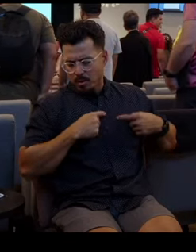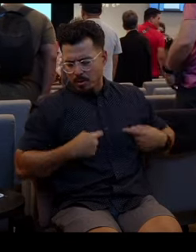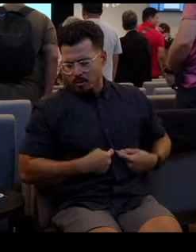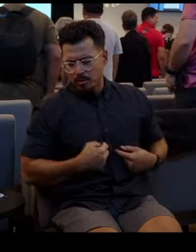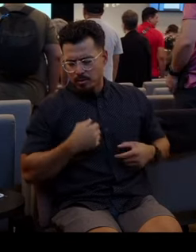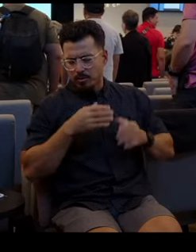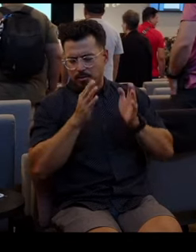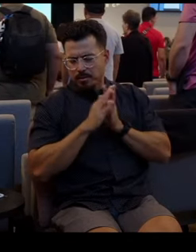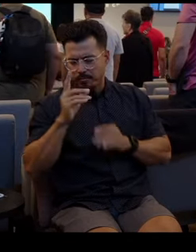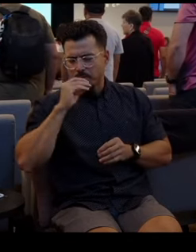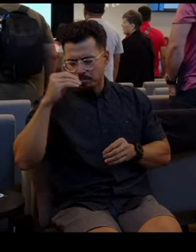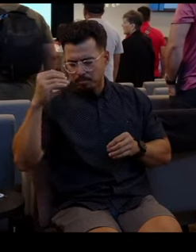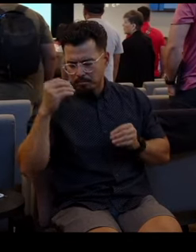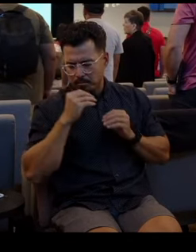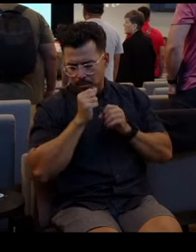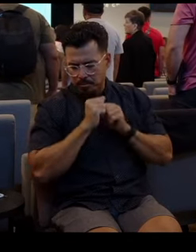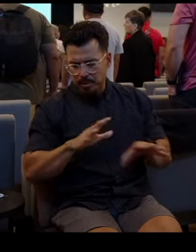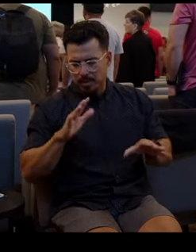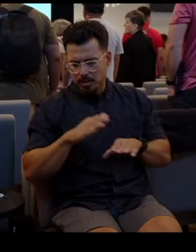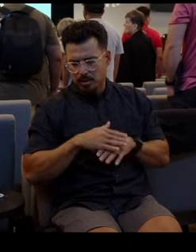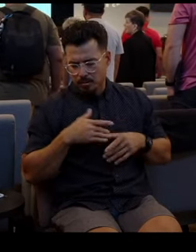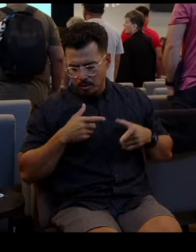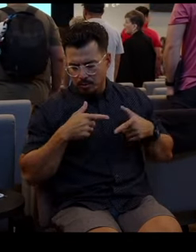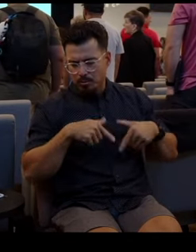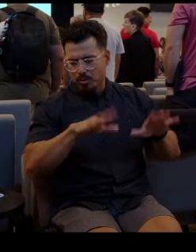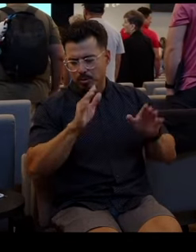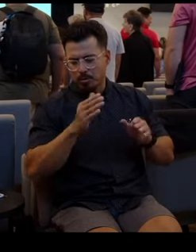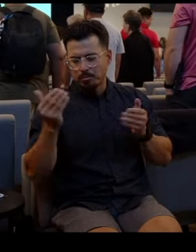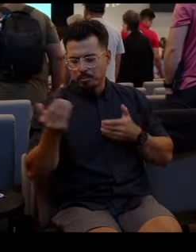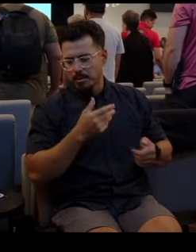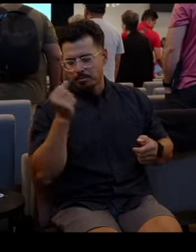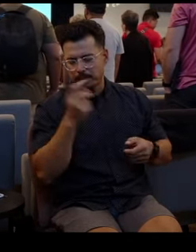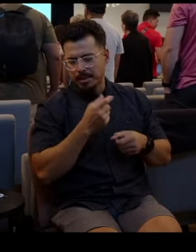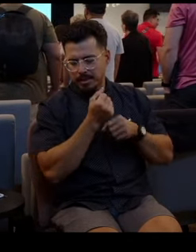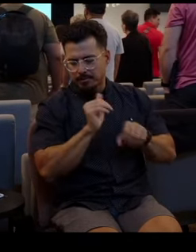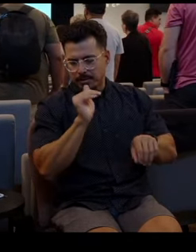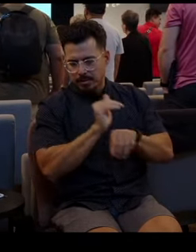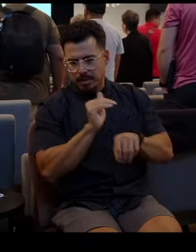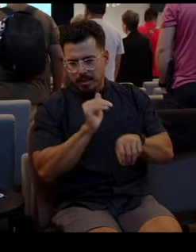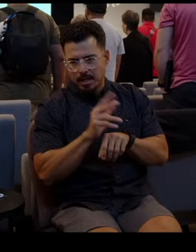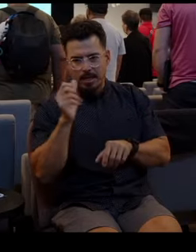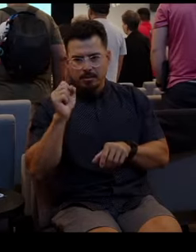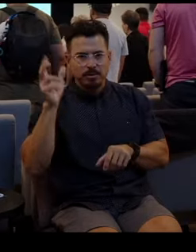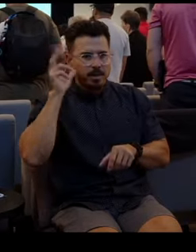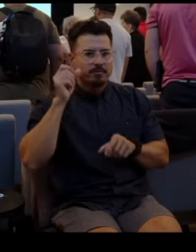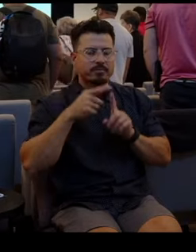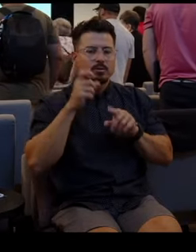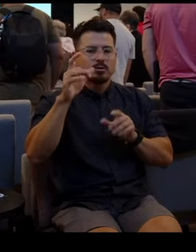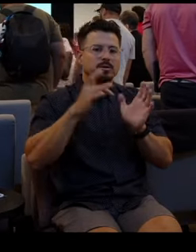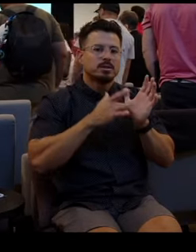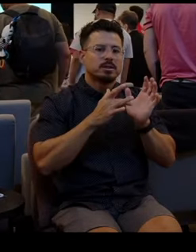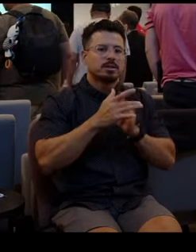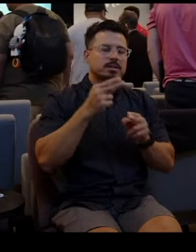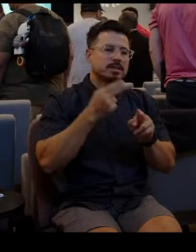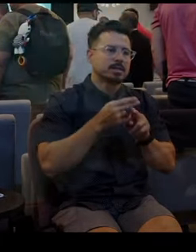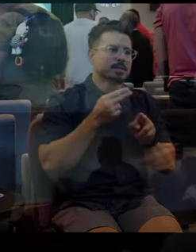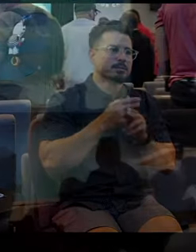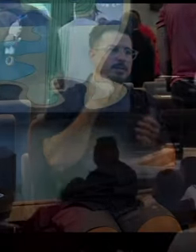pray, God, for your blessings you go, and you're raised back safely tonight to hear from these people. Praise God.